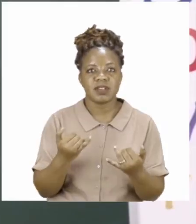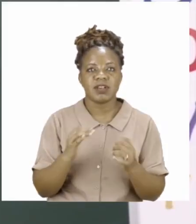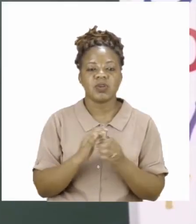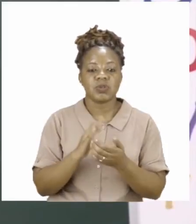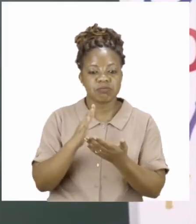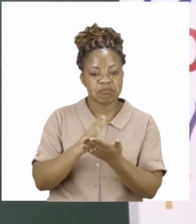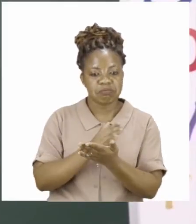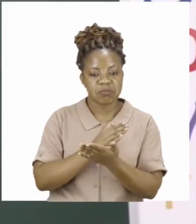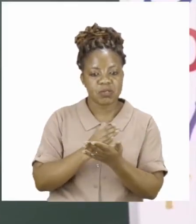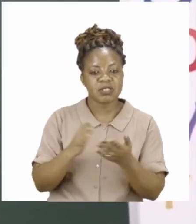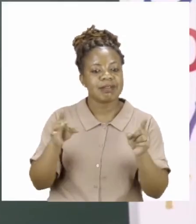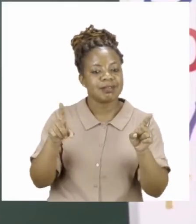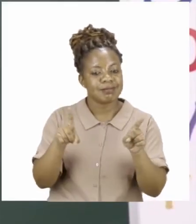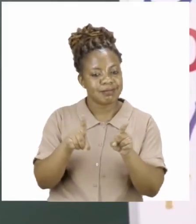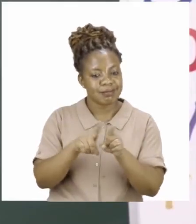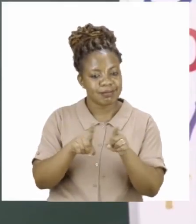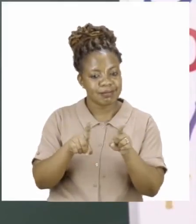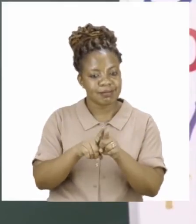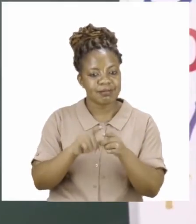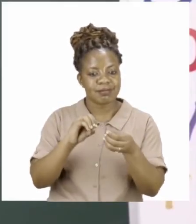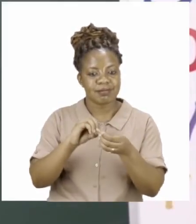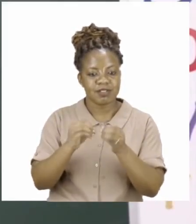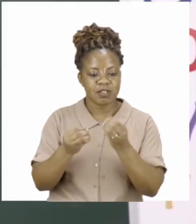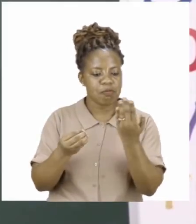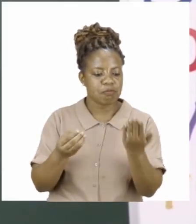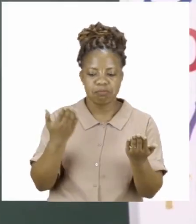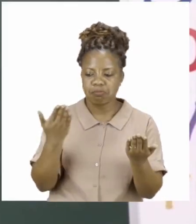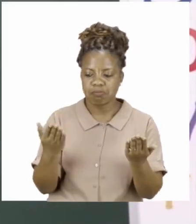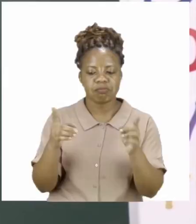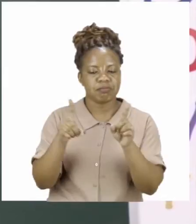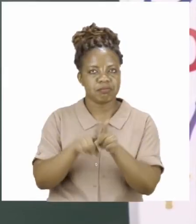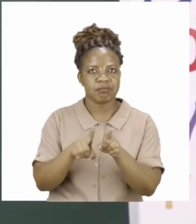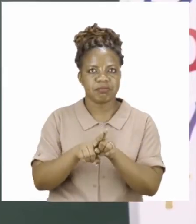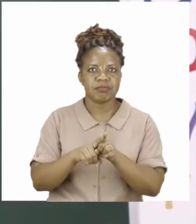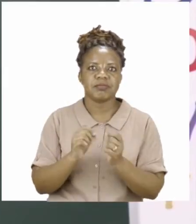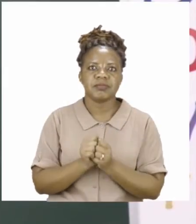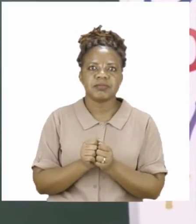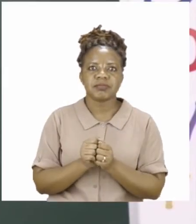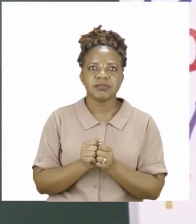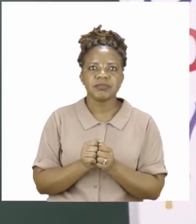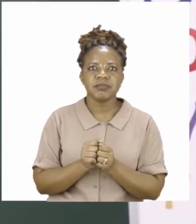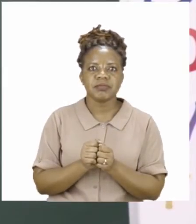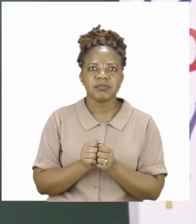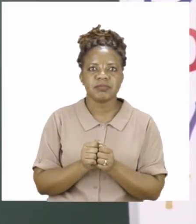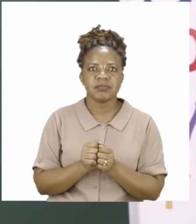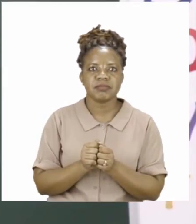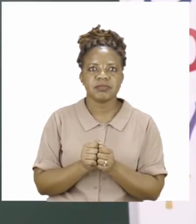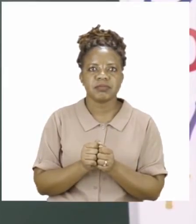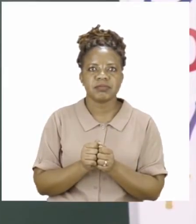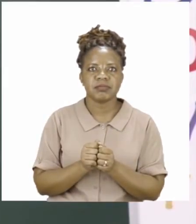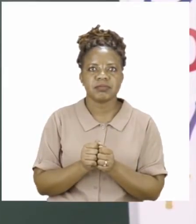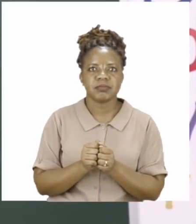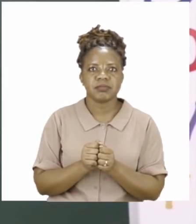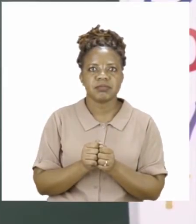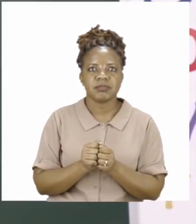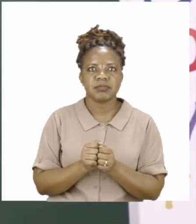share them equally. So we are going to, first of all, put them in line, and